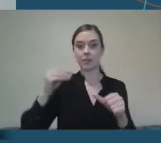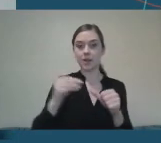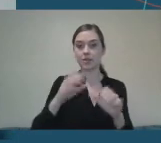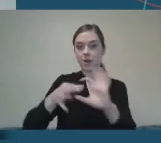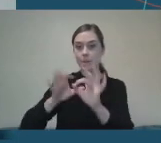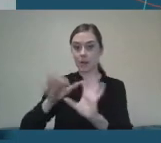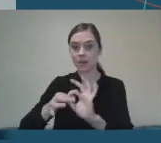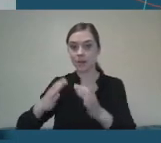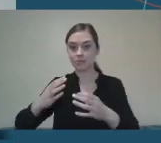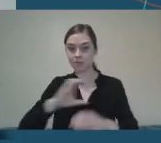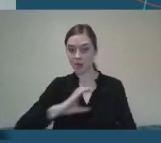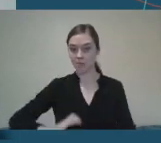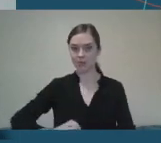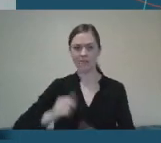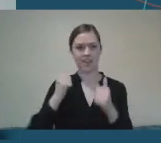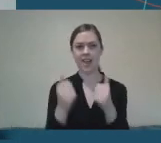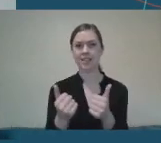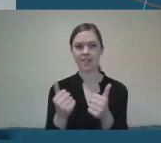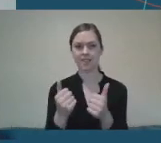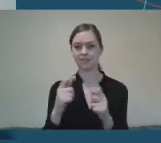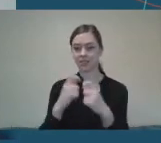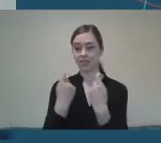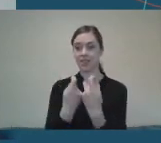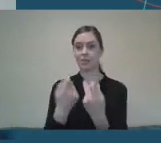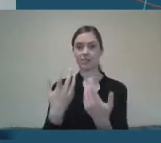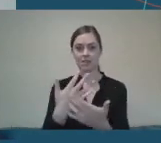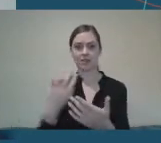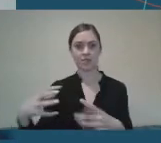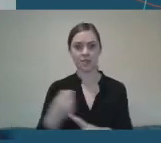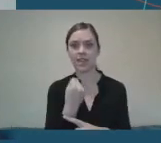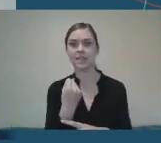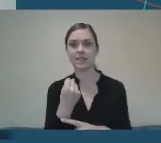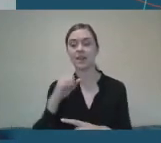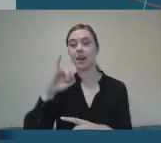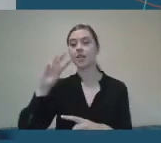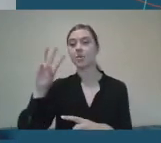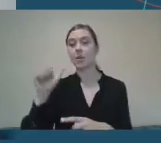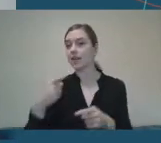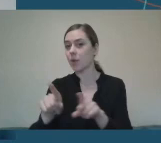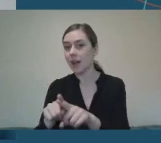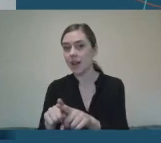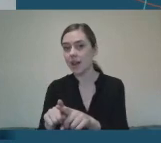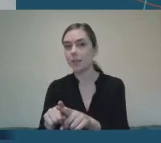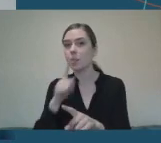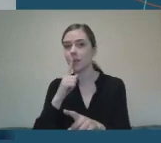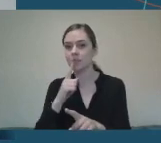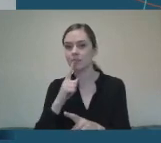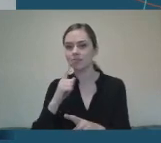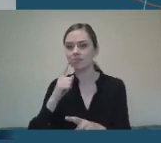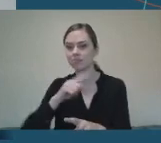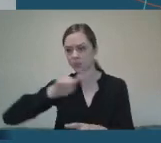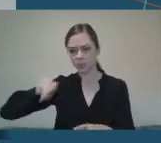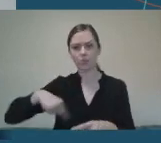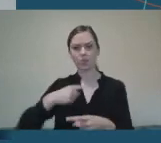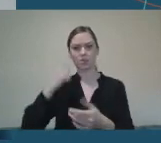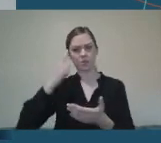and obviously their international teams have had some great success. Same with the IWA. But it's up to us in the so-called